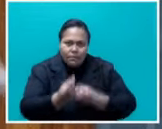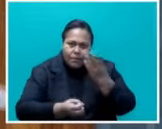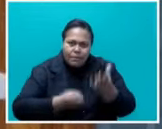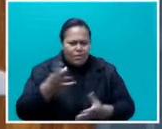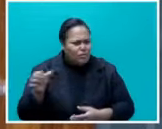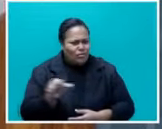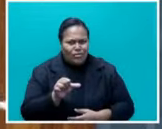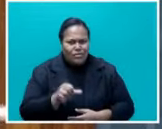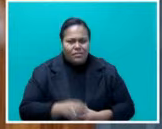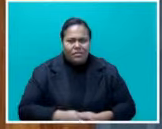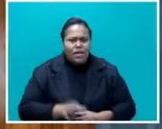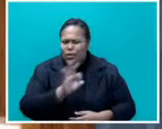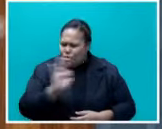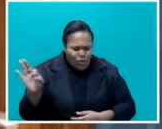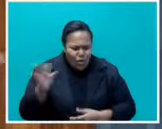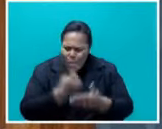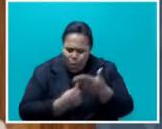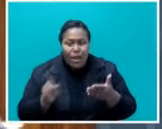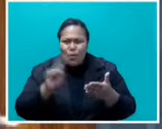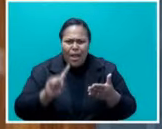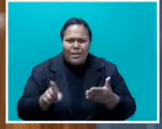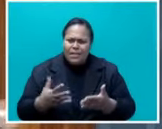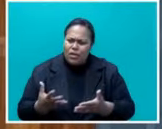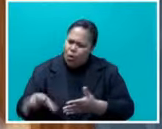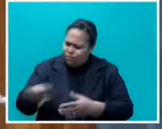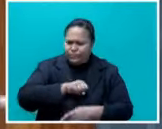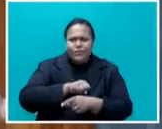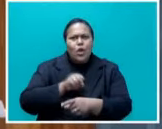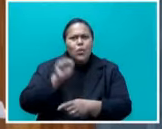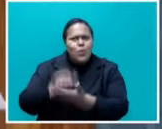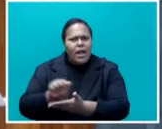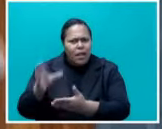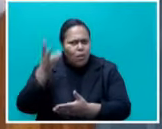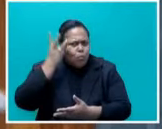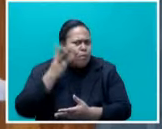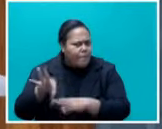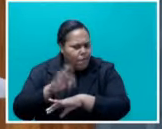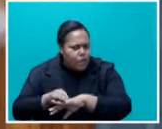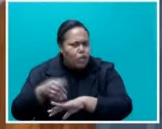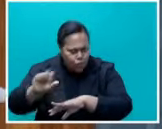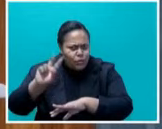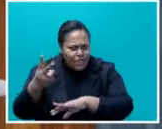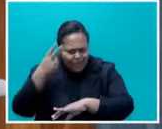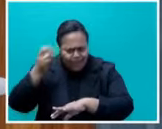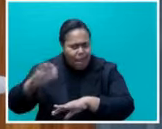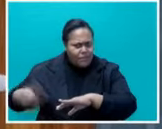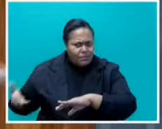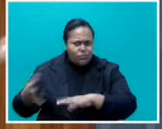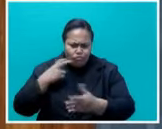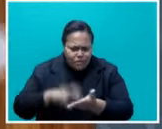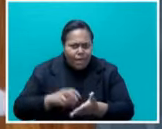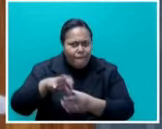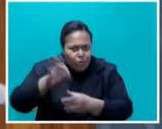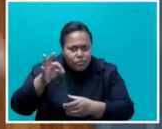only are they taking away the right of a married woman to use her married name to register and to vote,